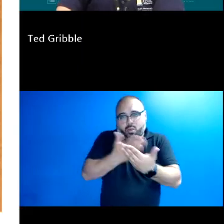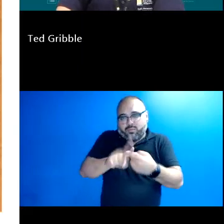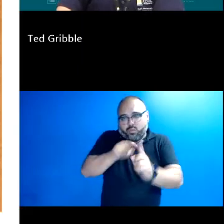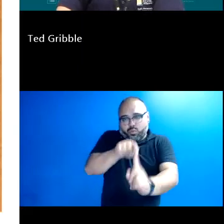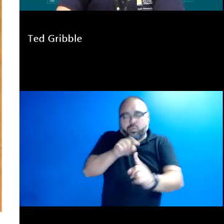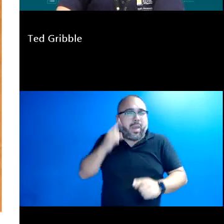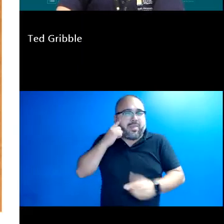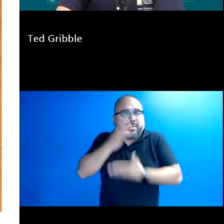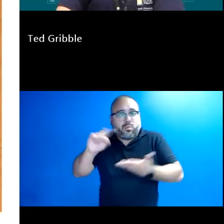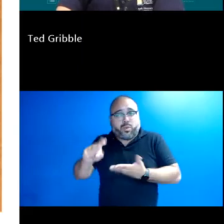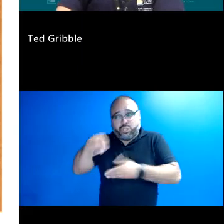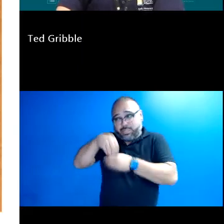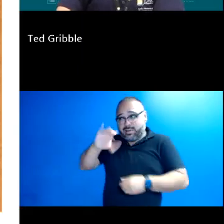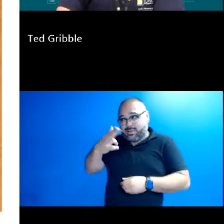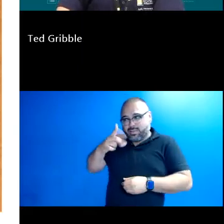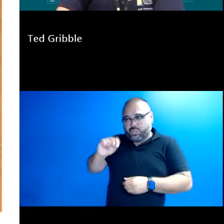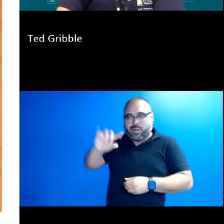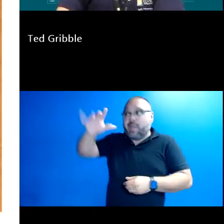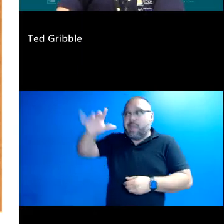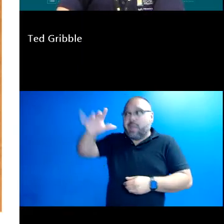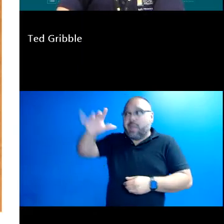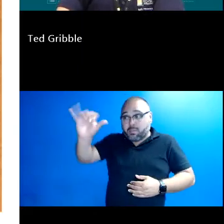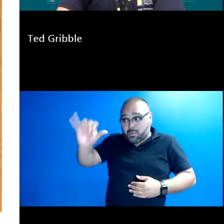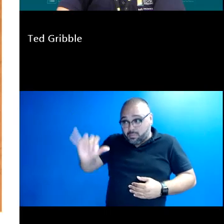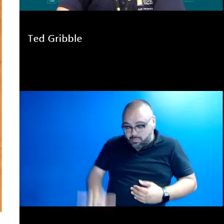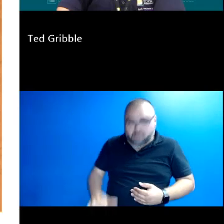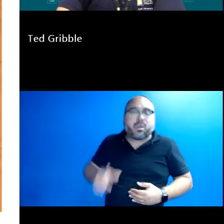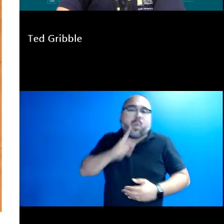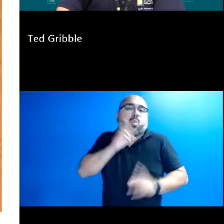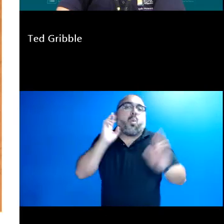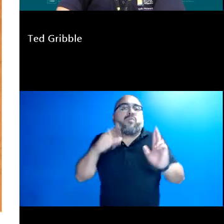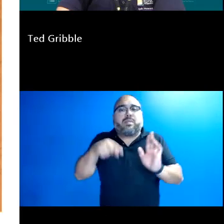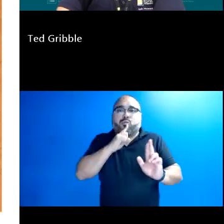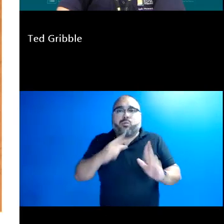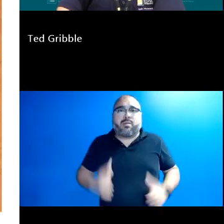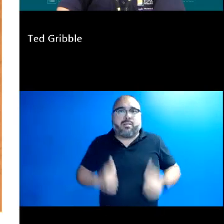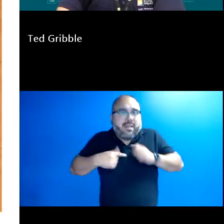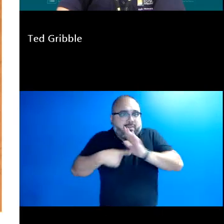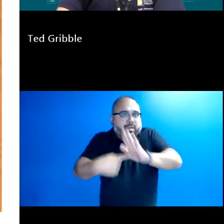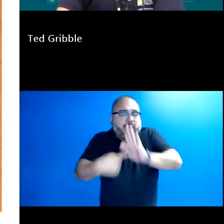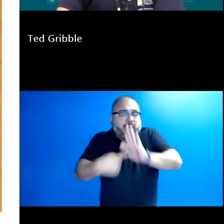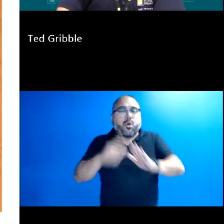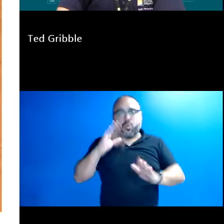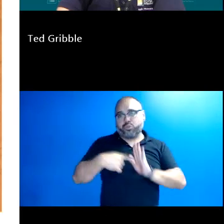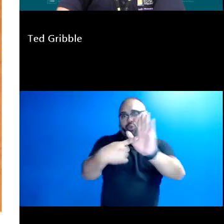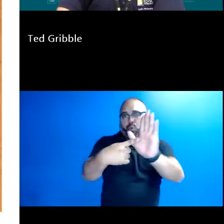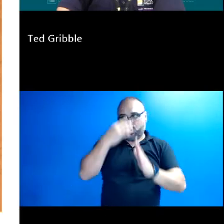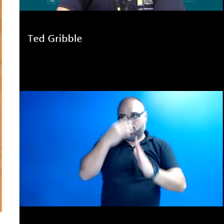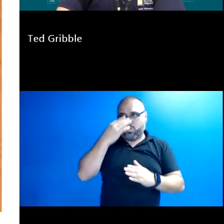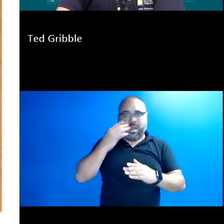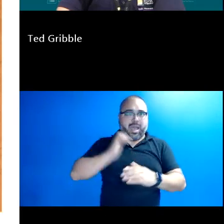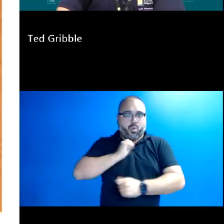chat that are sort of similar, and hopefully this real life example will show you kind of what we're up against and why this